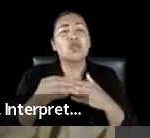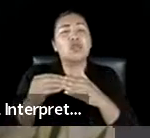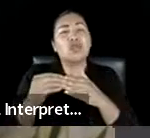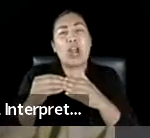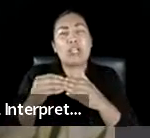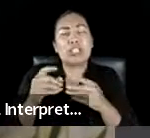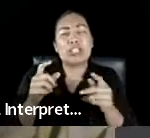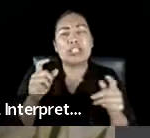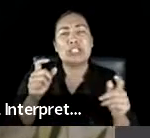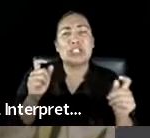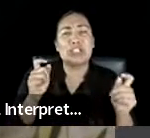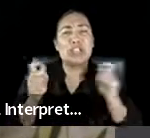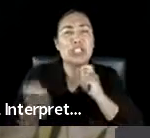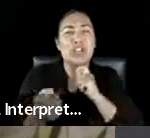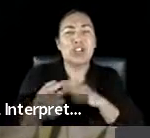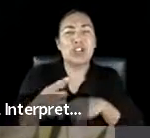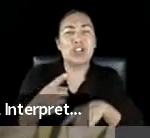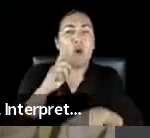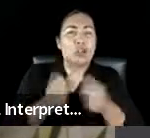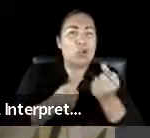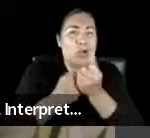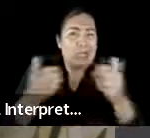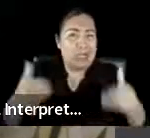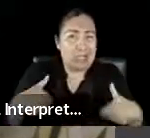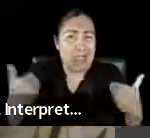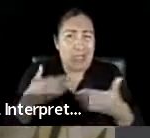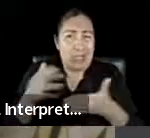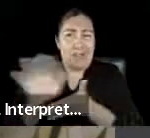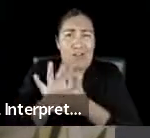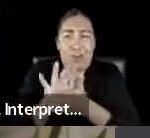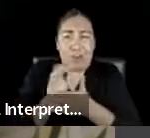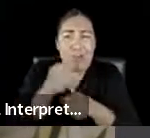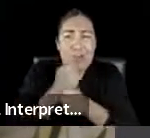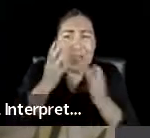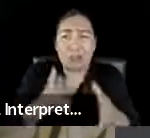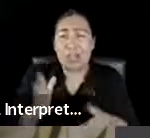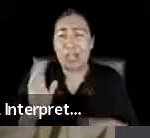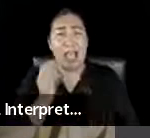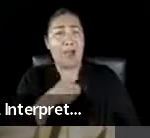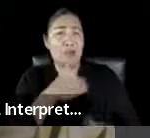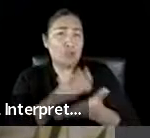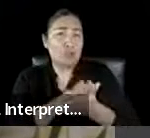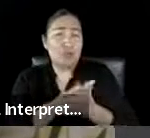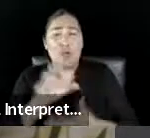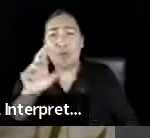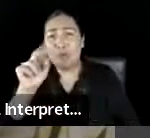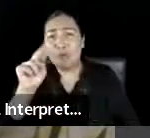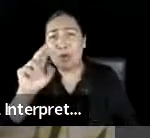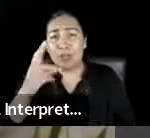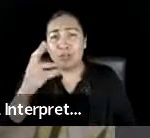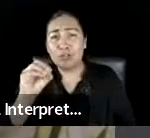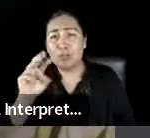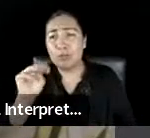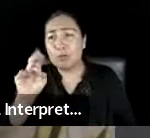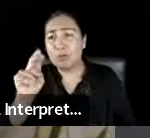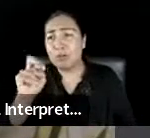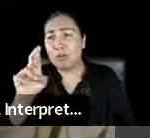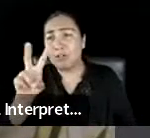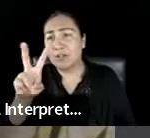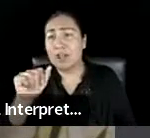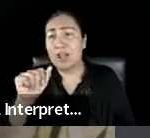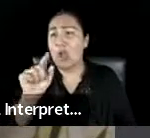young filmmakers and our school, Rancho Minerva, especially our principal, Ms. DeSanto, who's always there to support